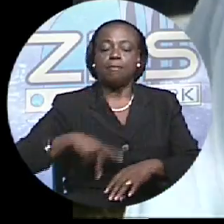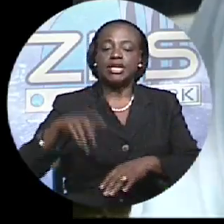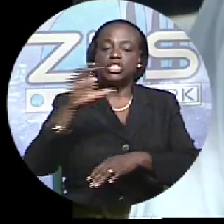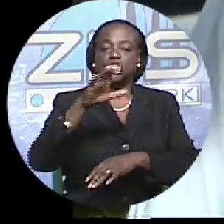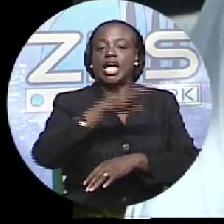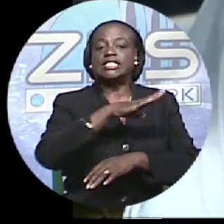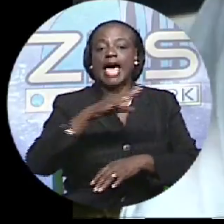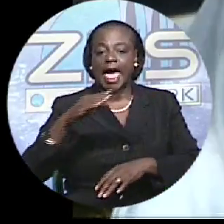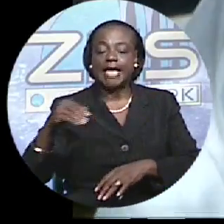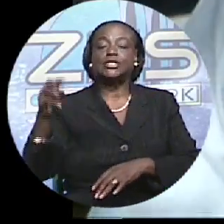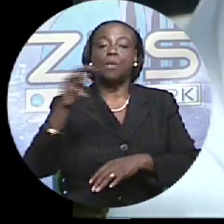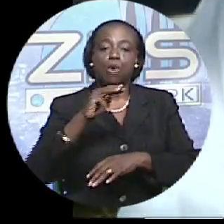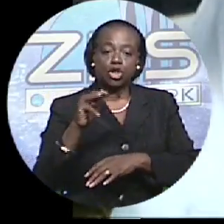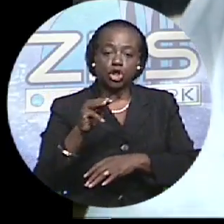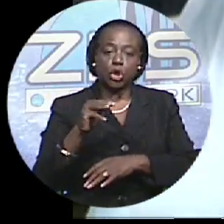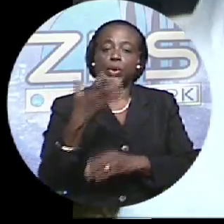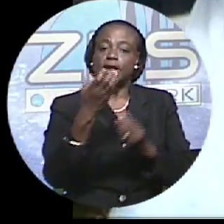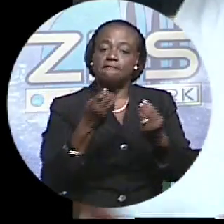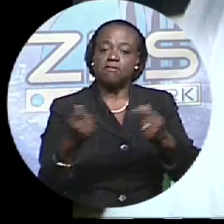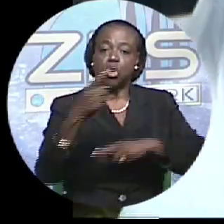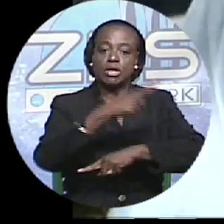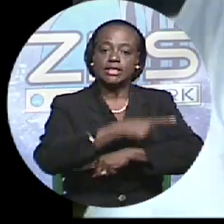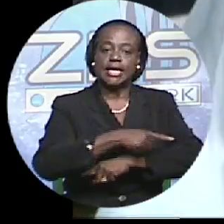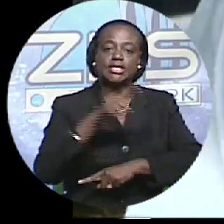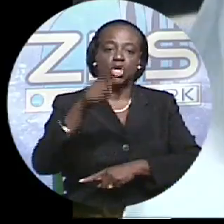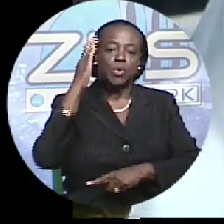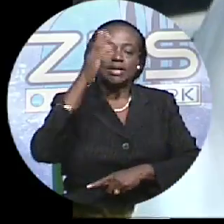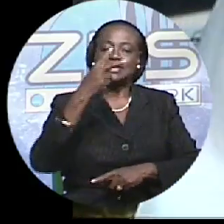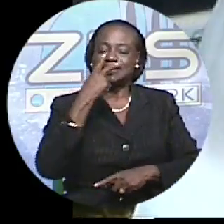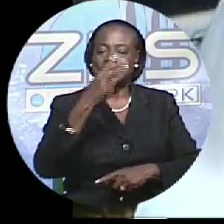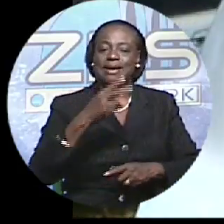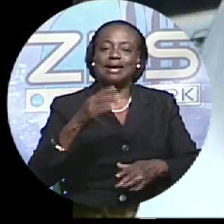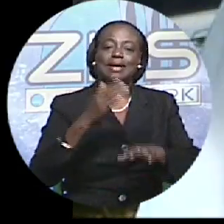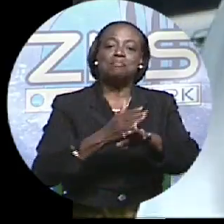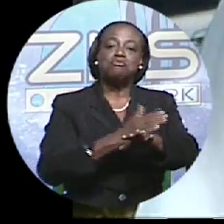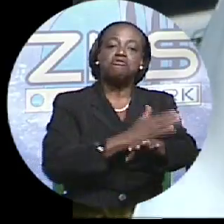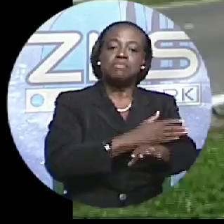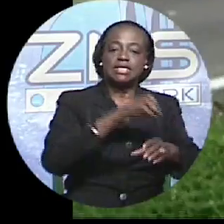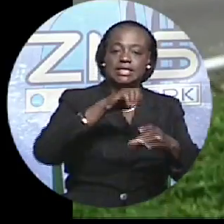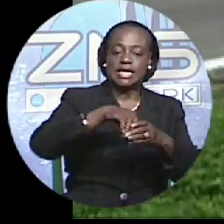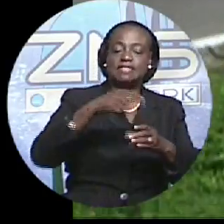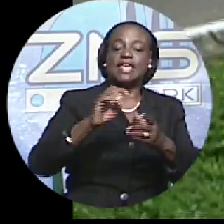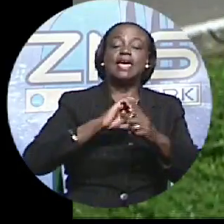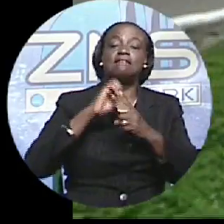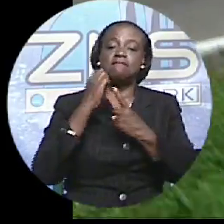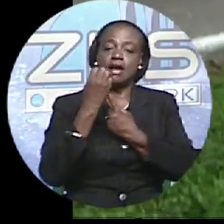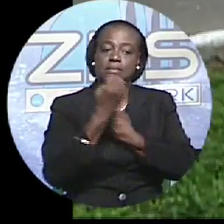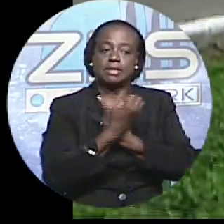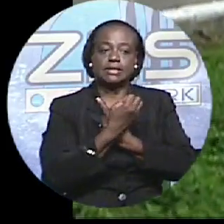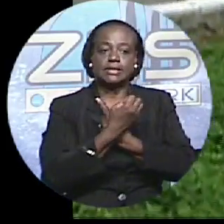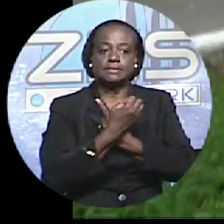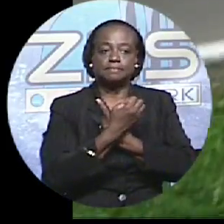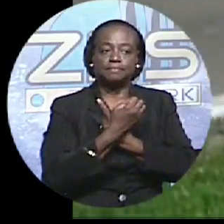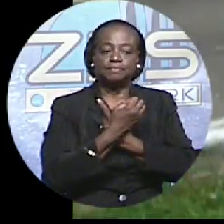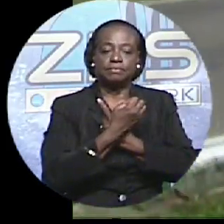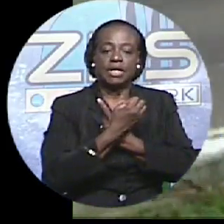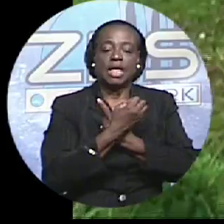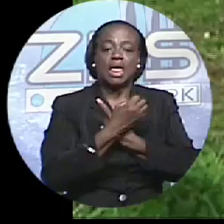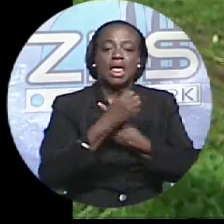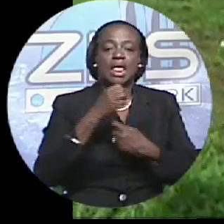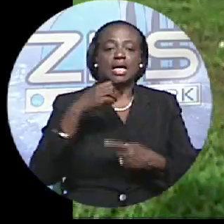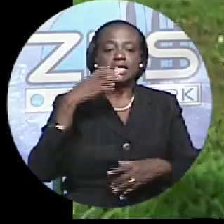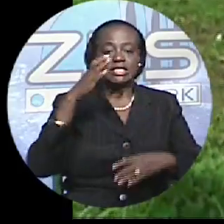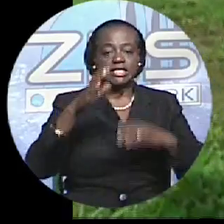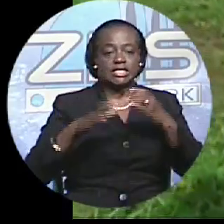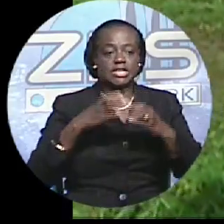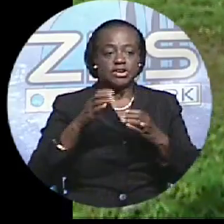to hit Montague. So in a few days you're going to see a general improvement in the environment. Regarding concerns that the new cleanup crews may result